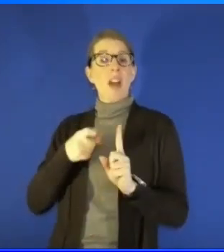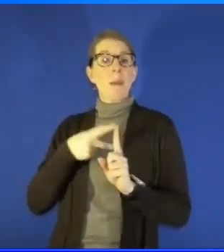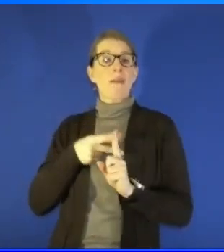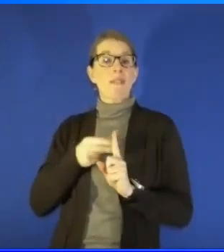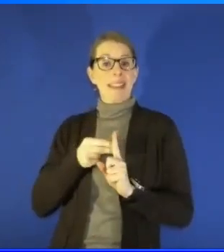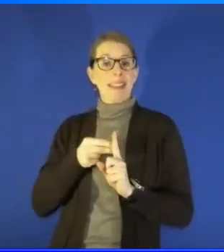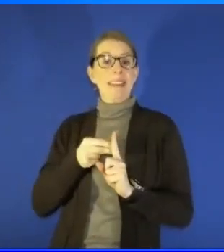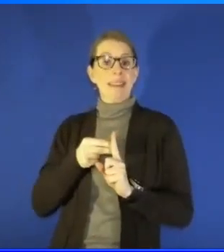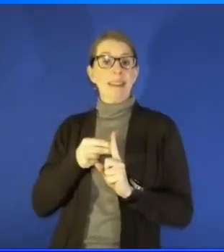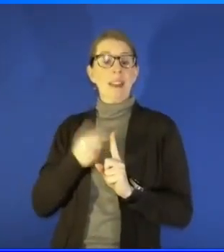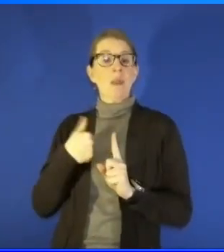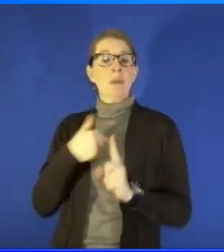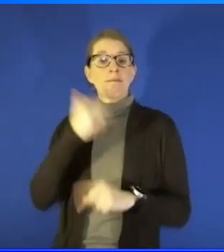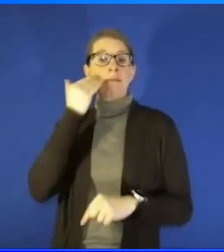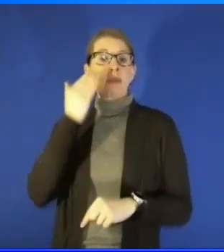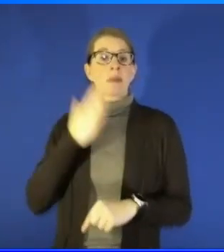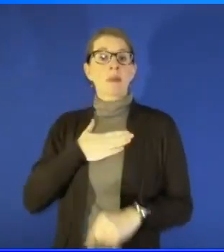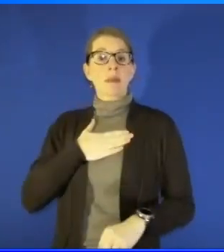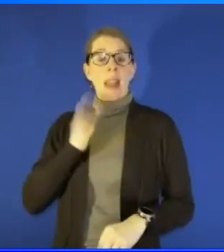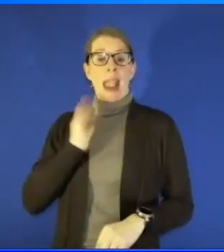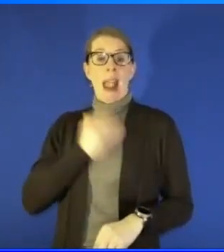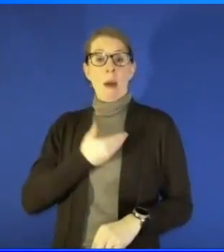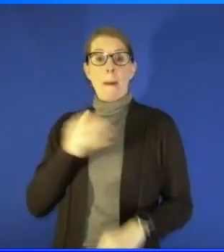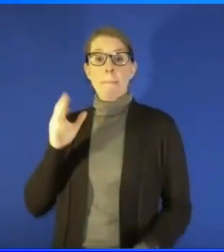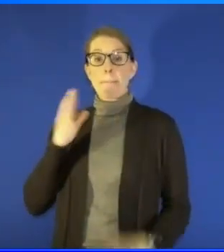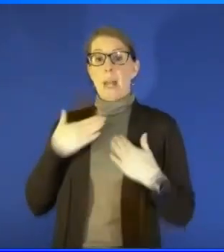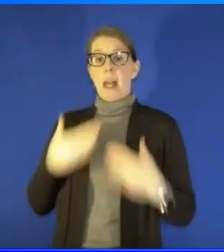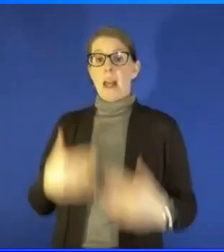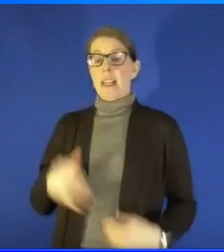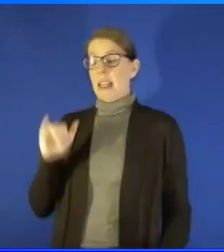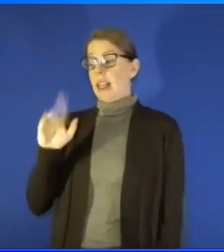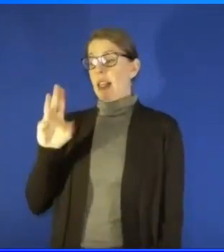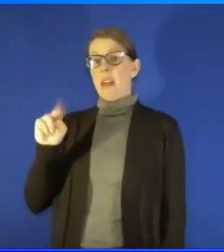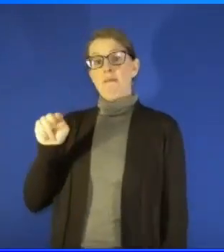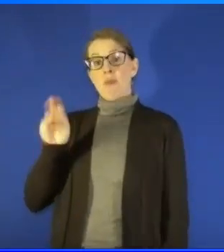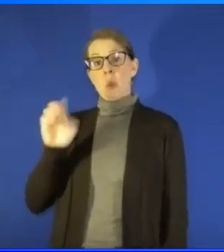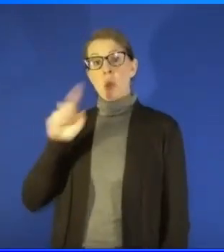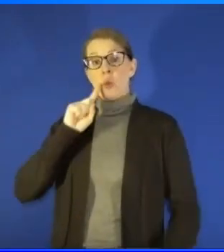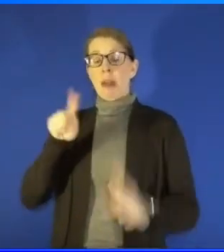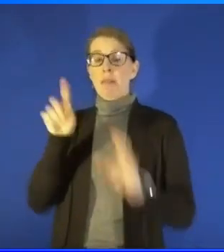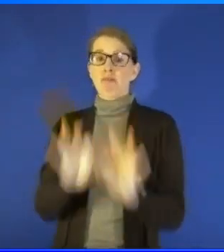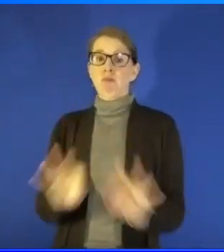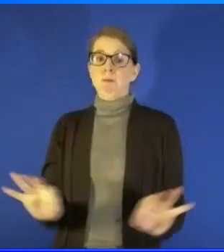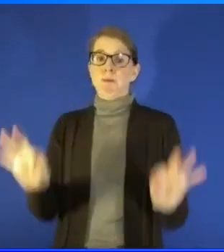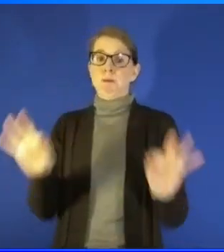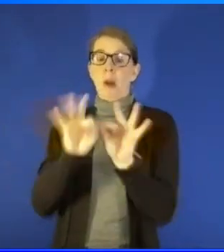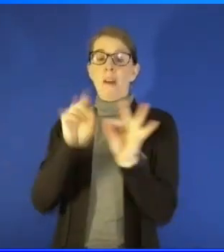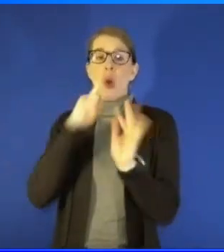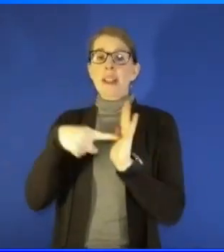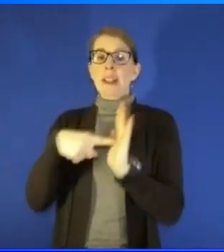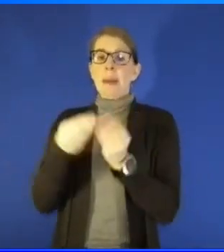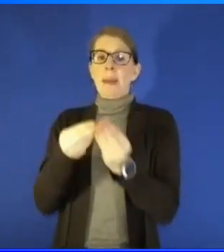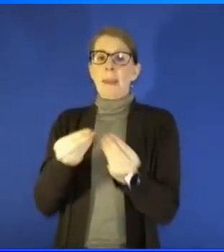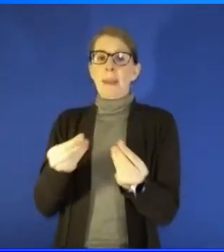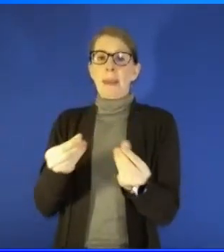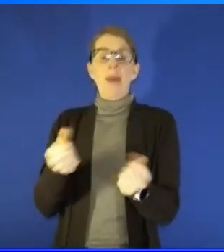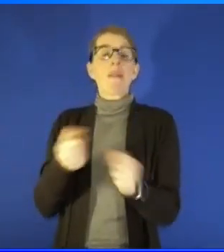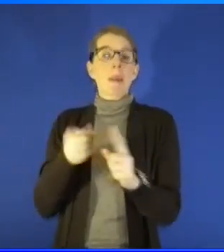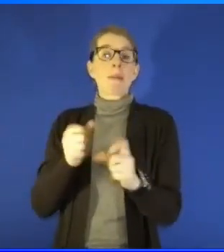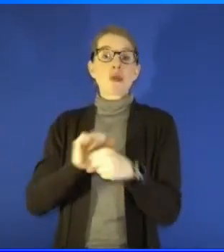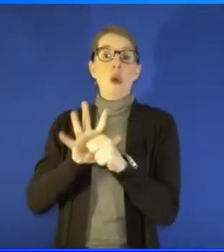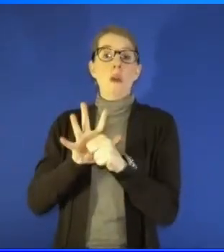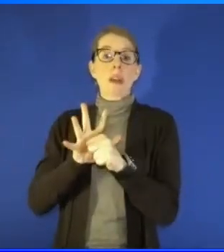body's immune response is very important in terms of resolving symptoms from COVID.